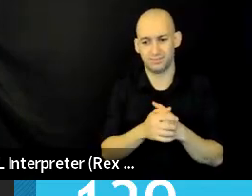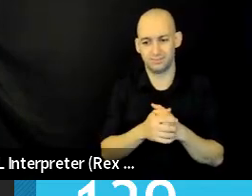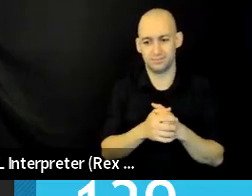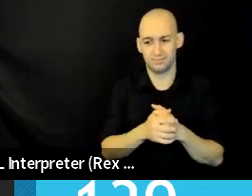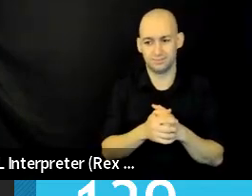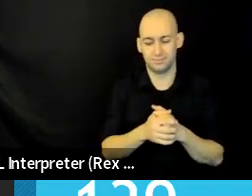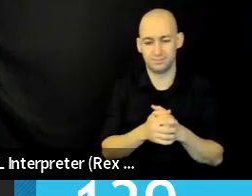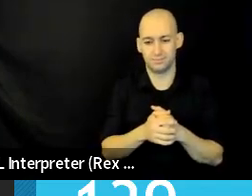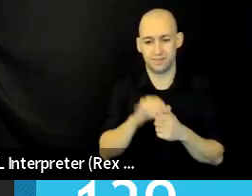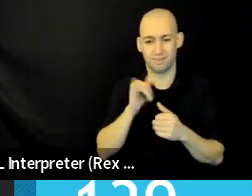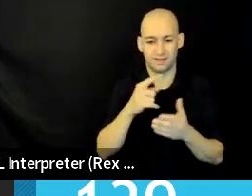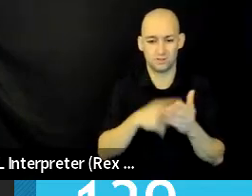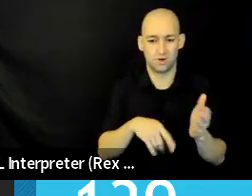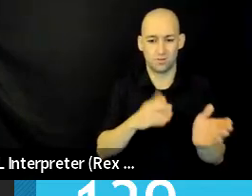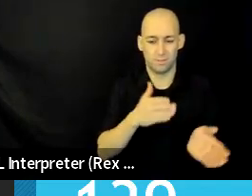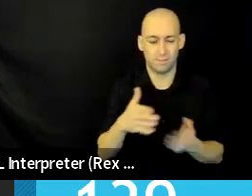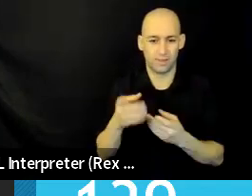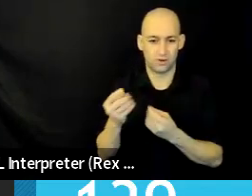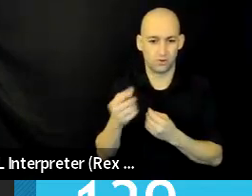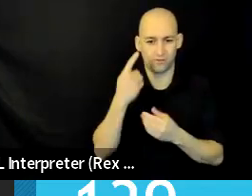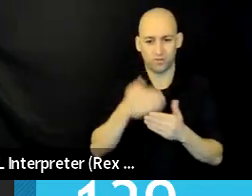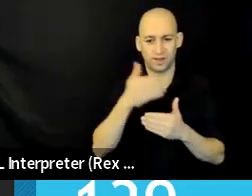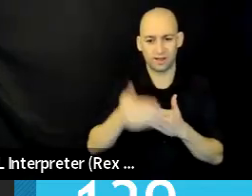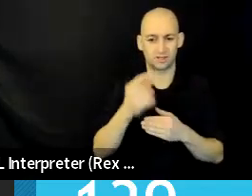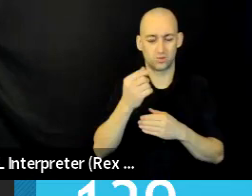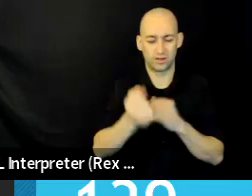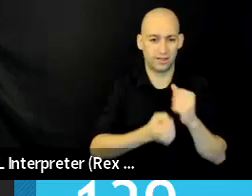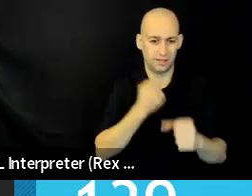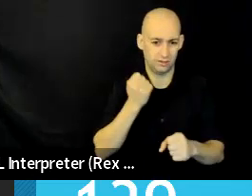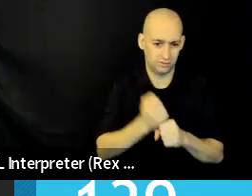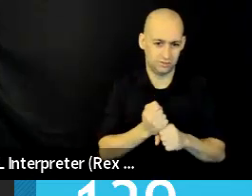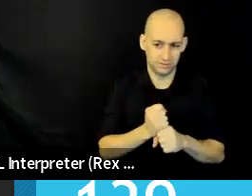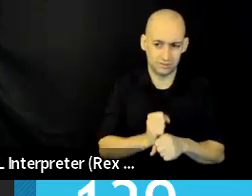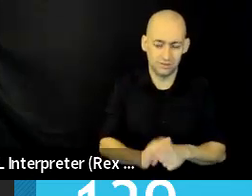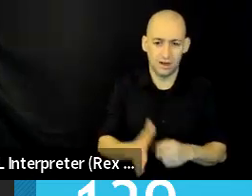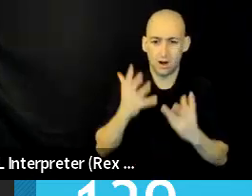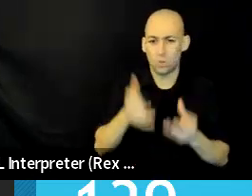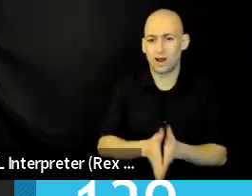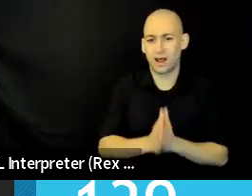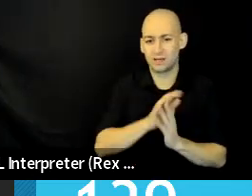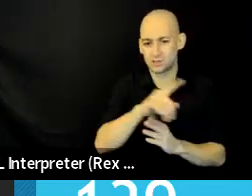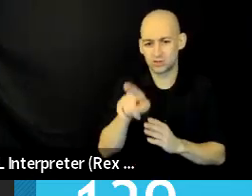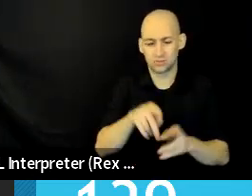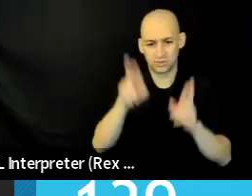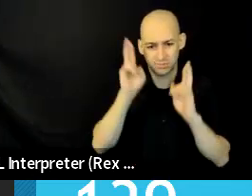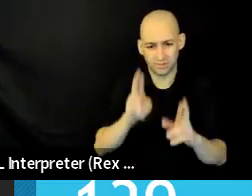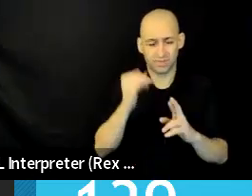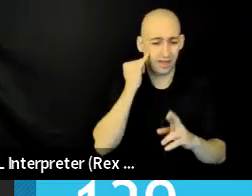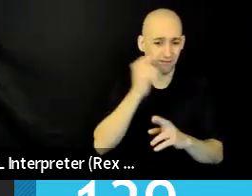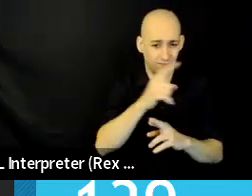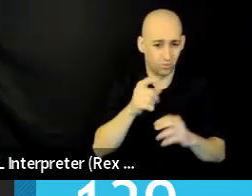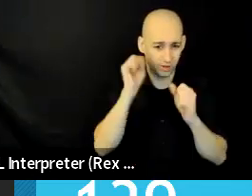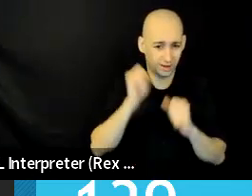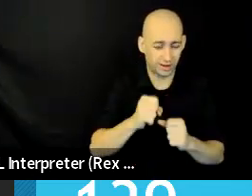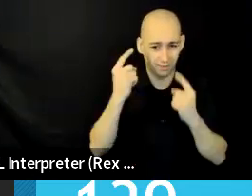that's what we plan to do for the next 20 years here. And I just want to ask you respectfully if you can take